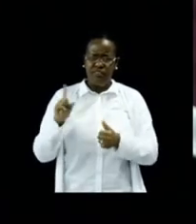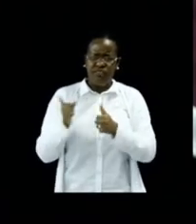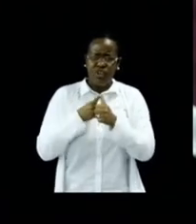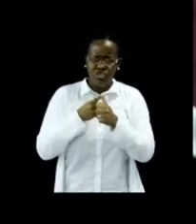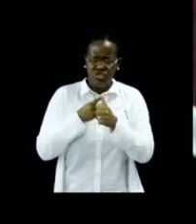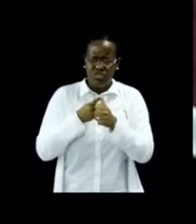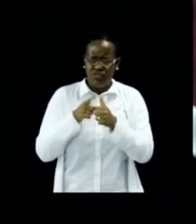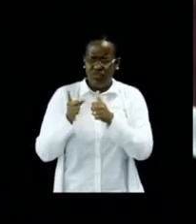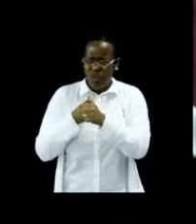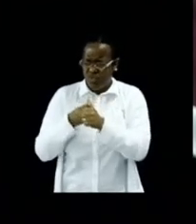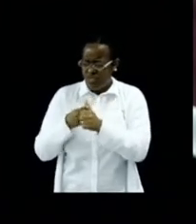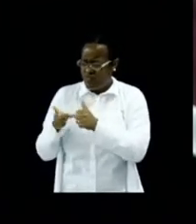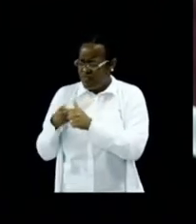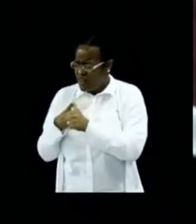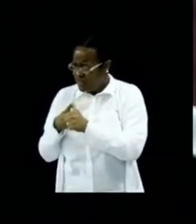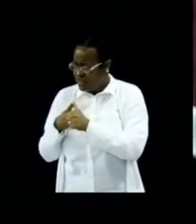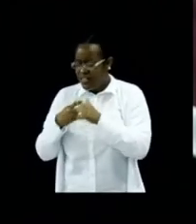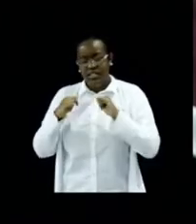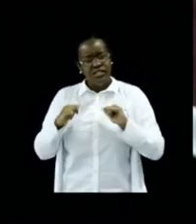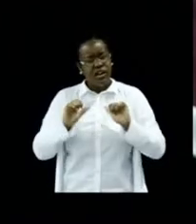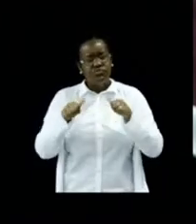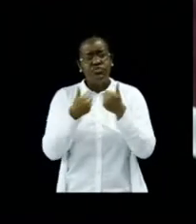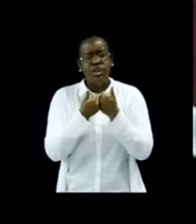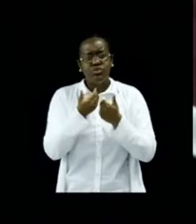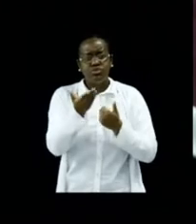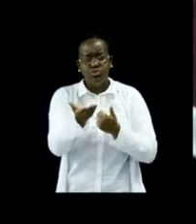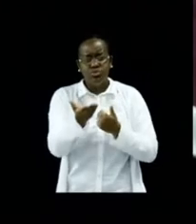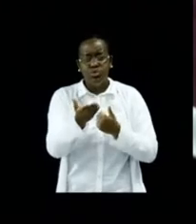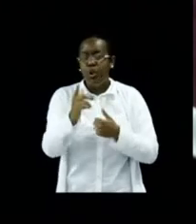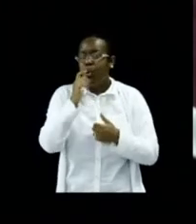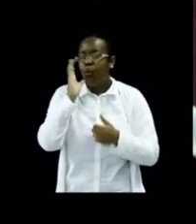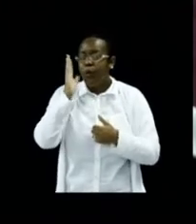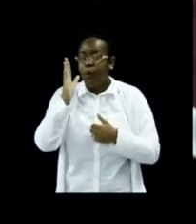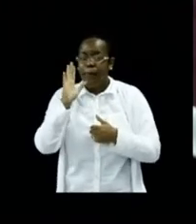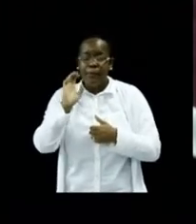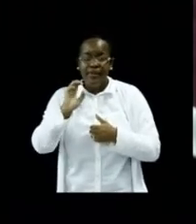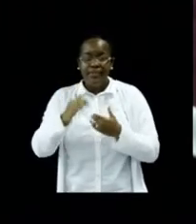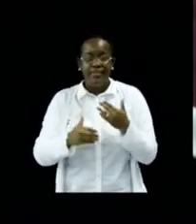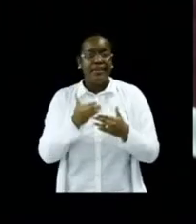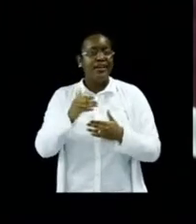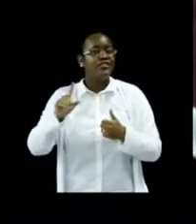graduating class, I want to challenge you. Who will be the first?